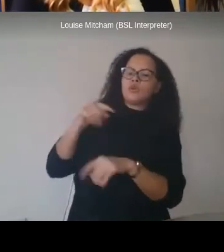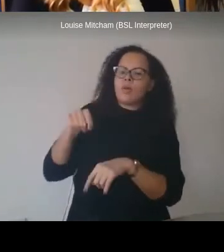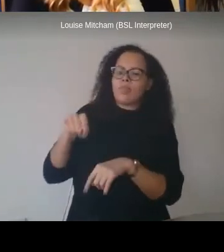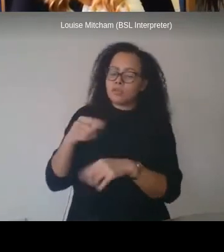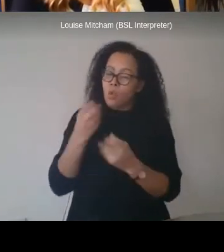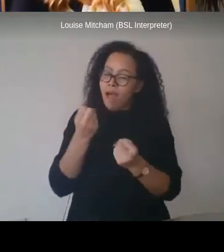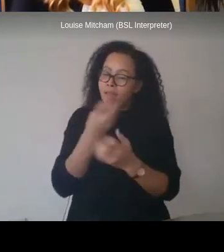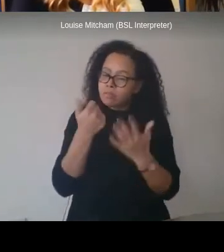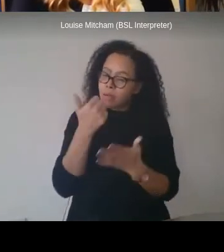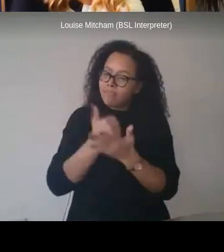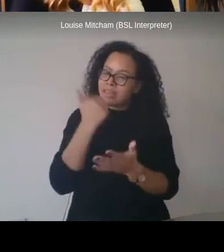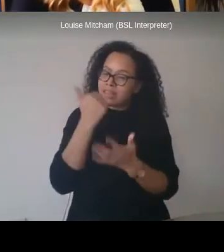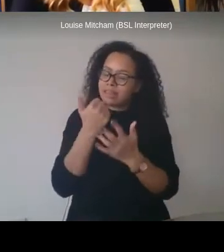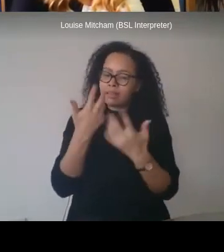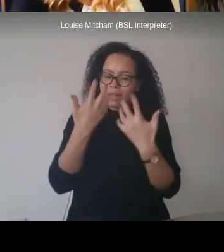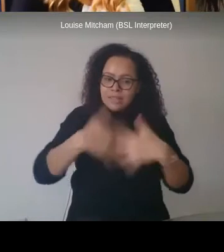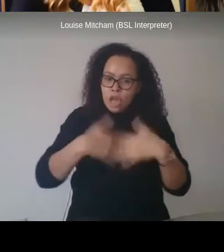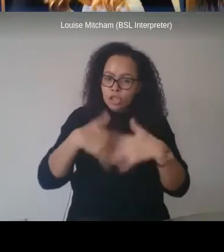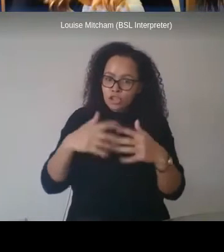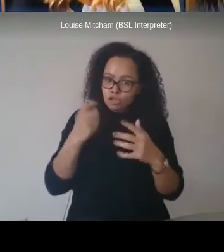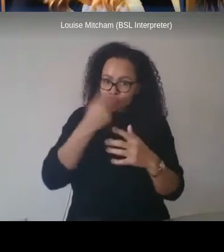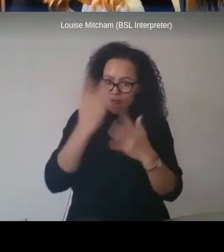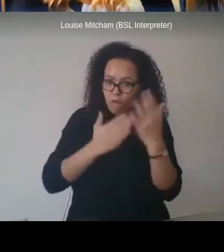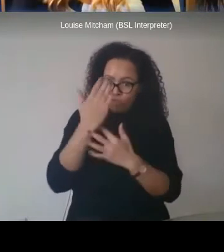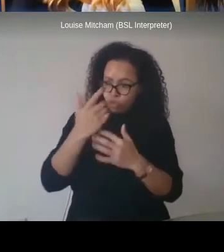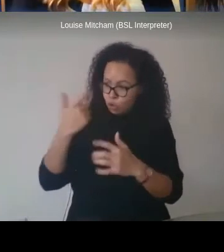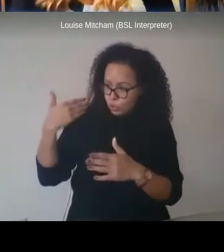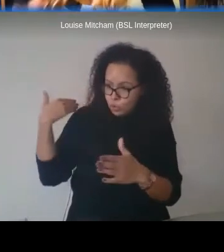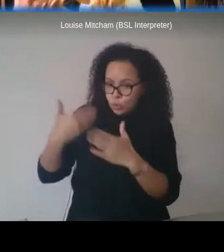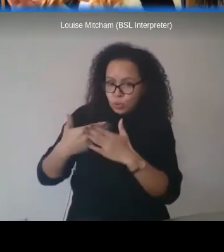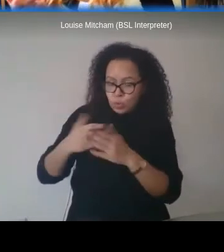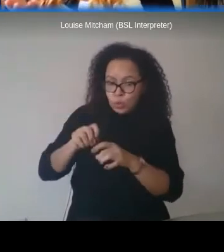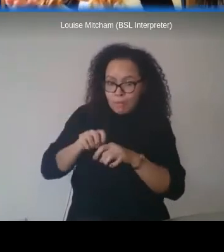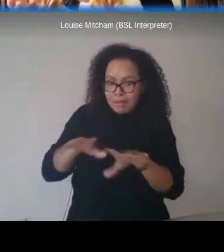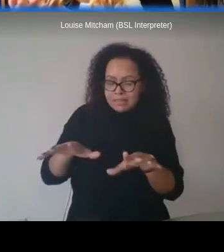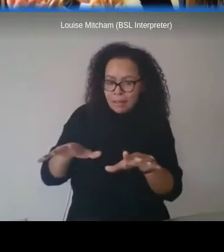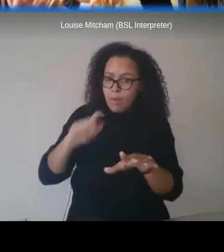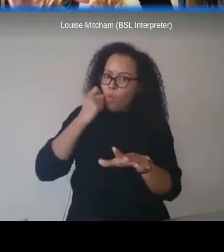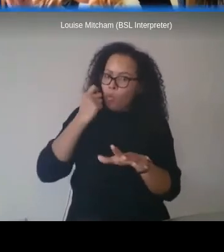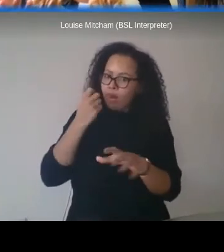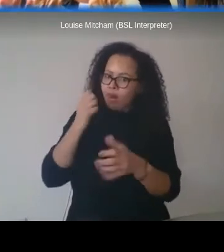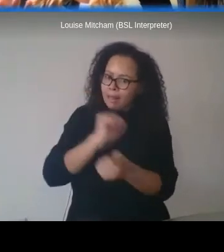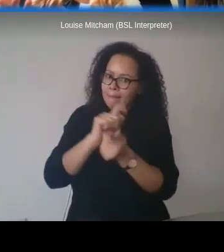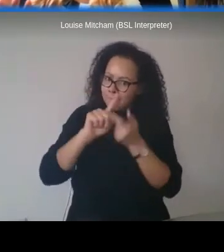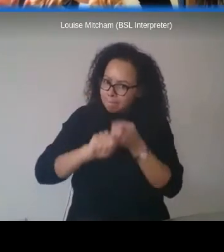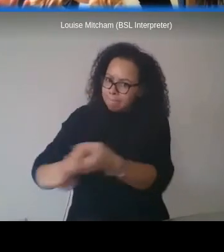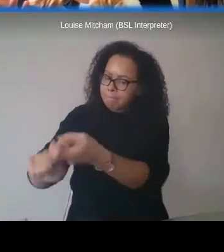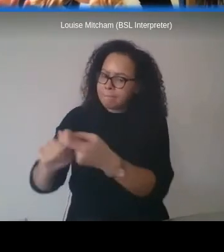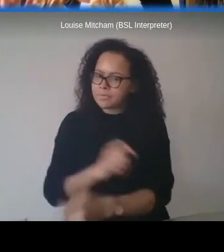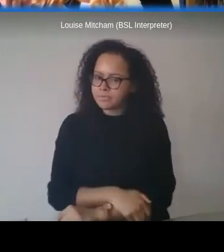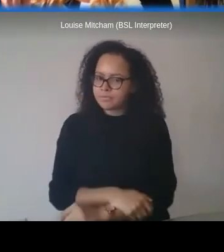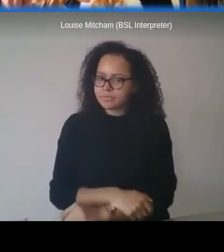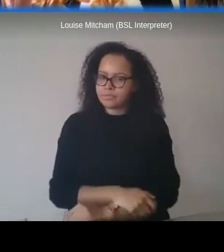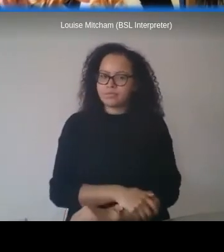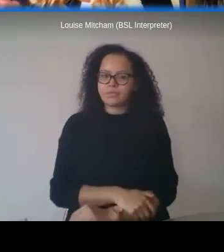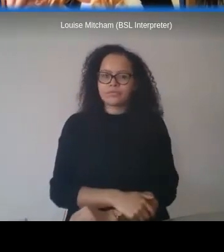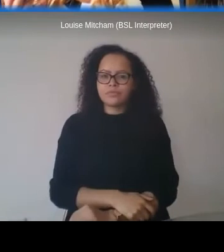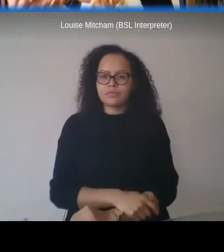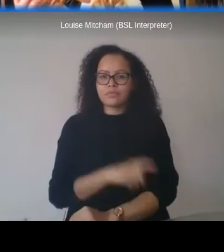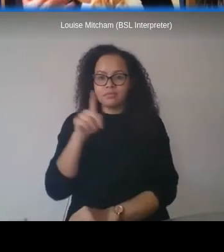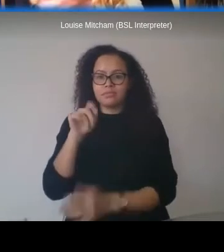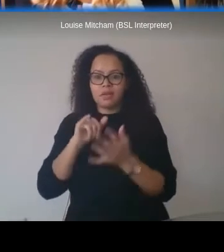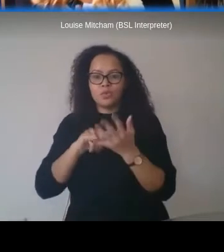through as a result of COVID that will be there permanently. And I think one of the benefits actually that Ali is talking about, and the fact that we